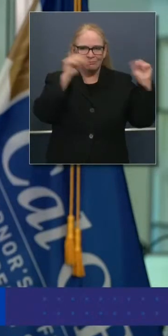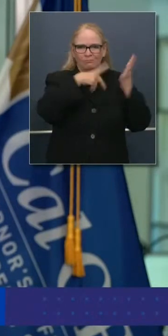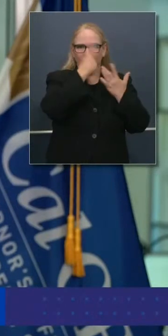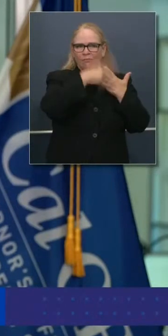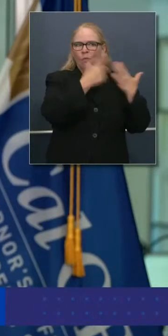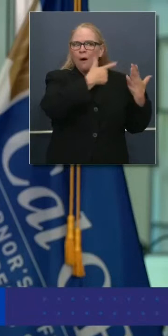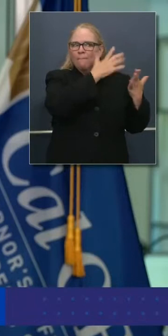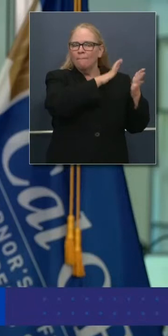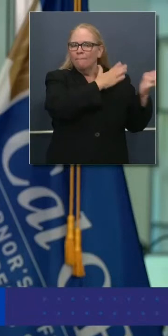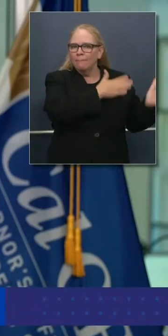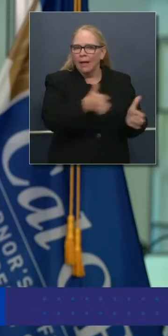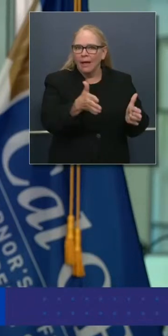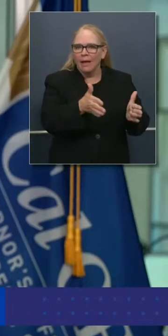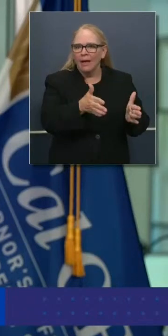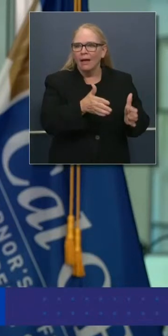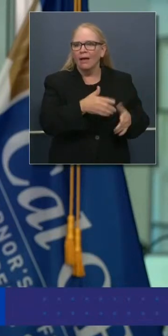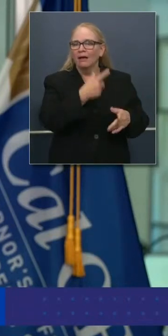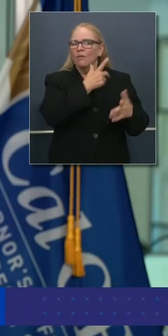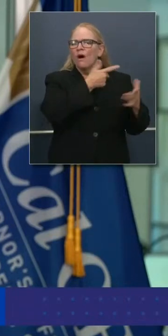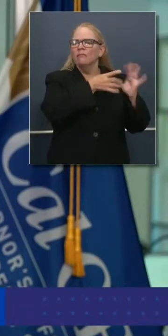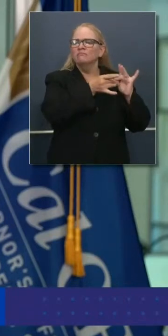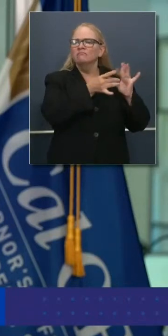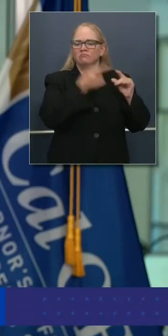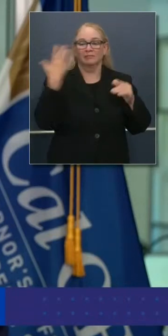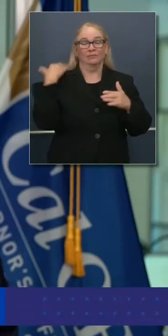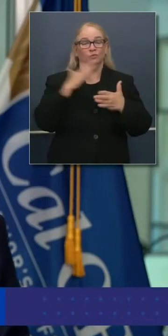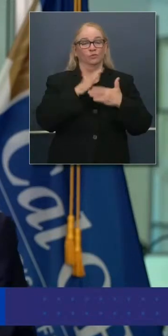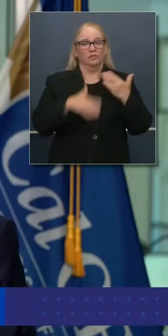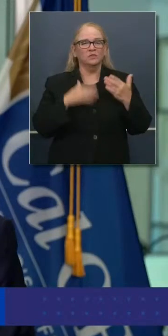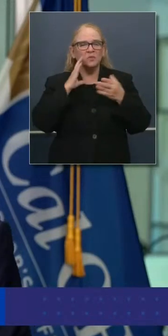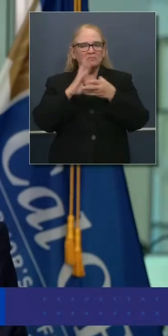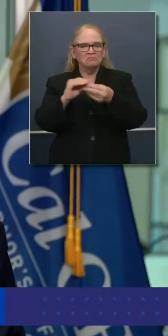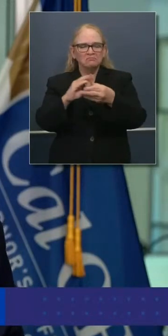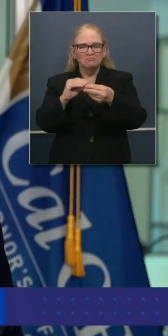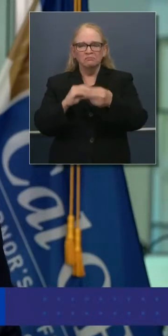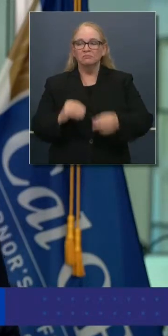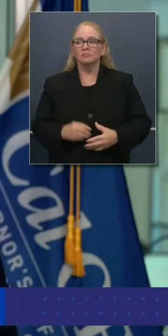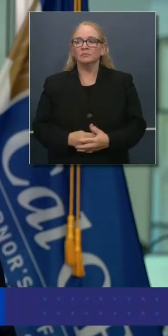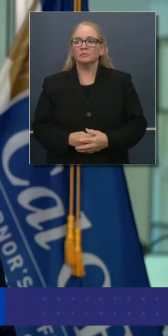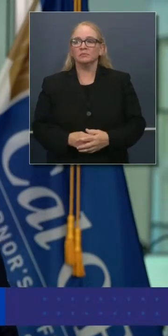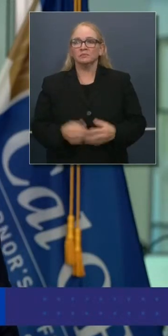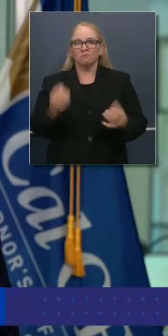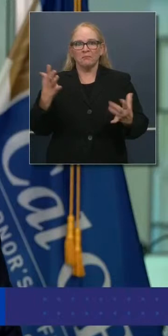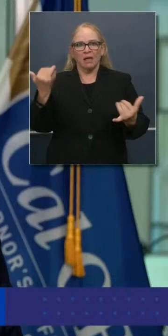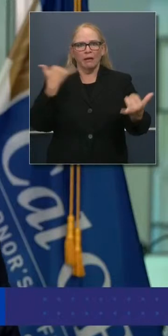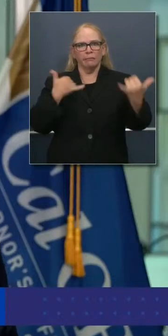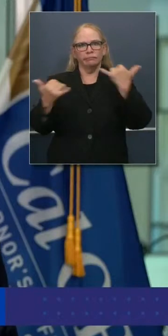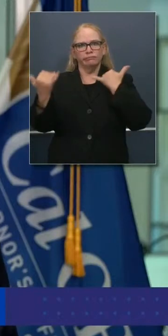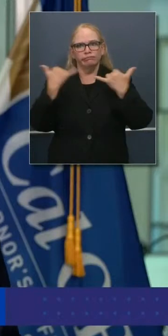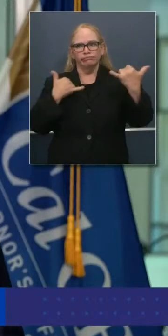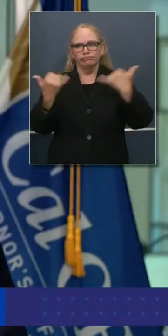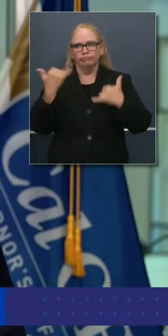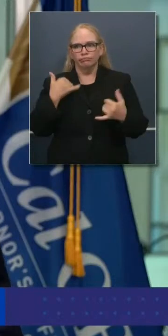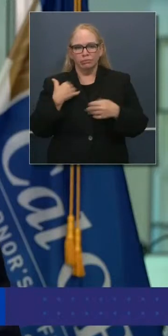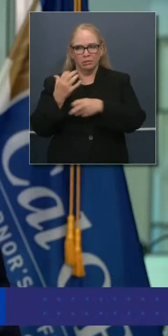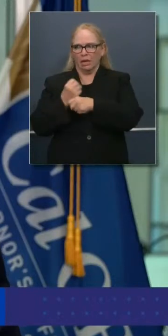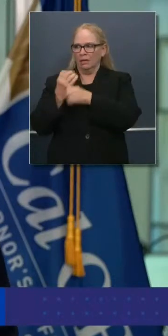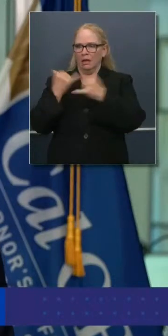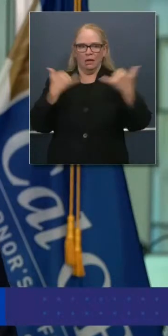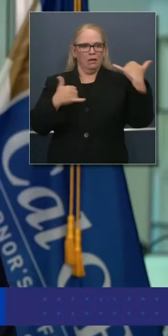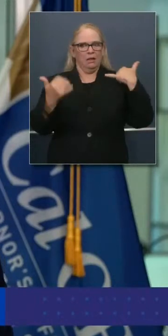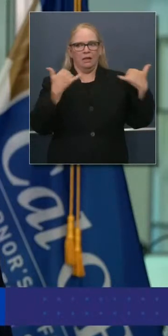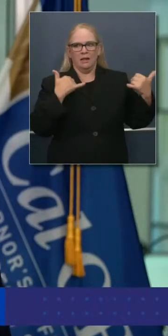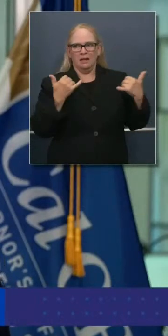took over the weekend. So many calls, overwhelming number of calls we've received inquiring about whether or not the state